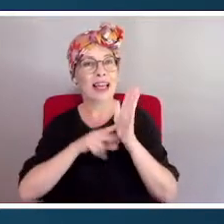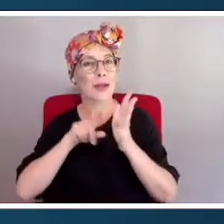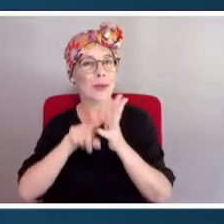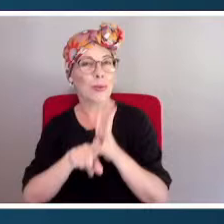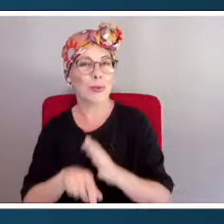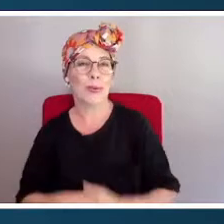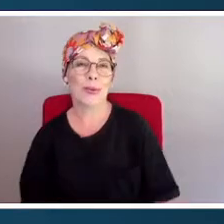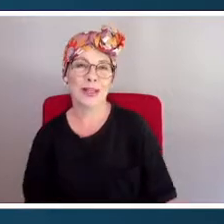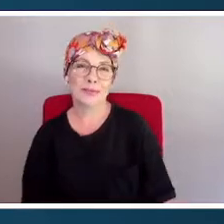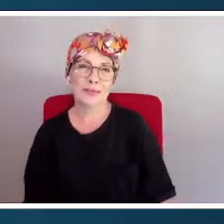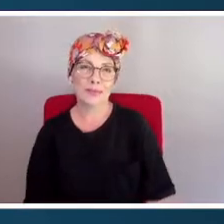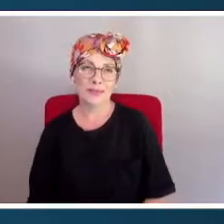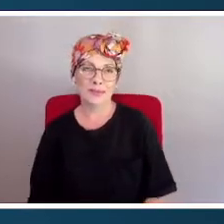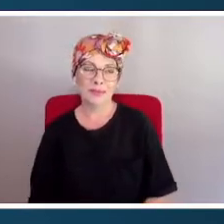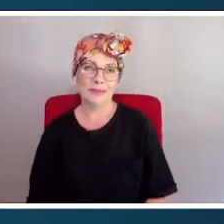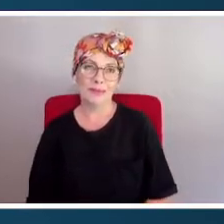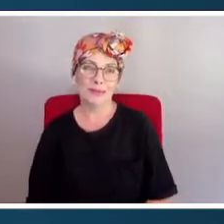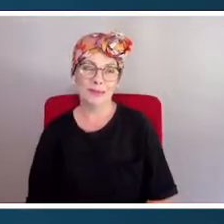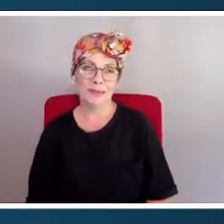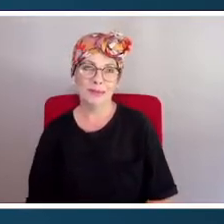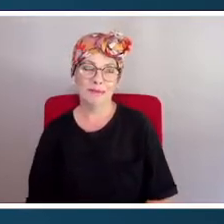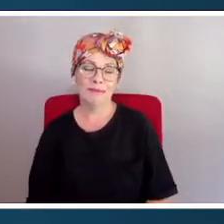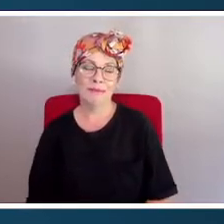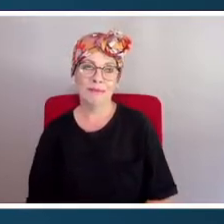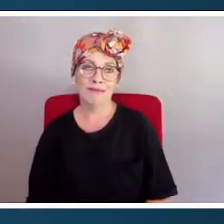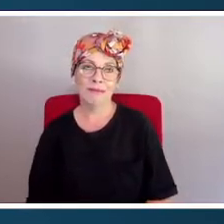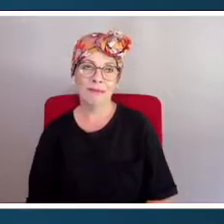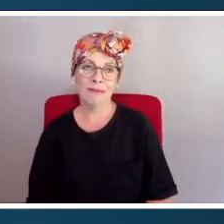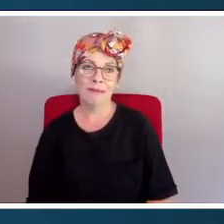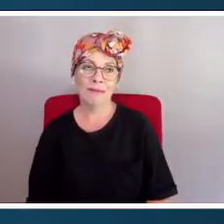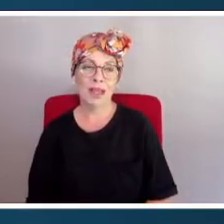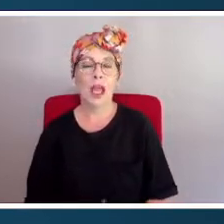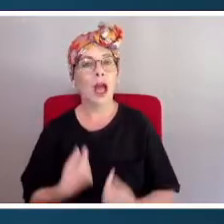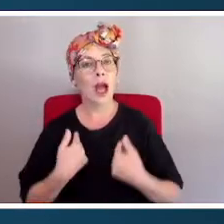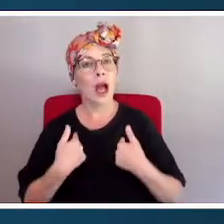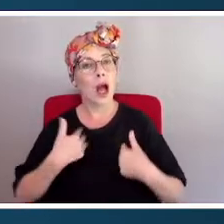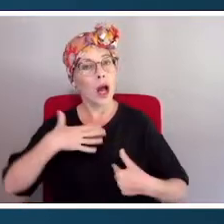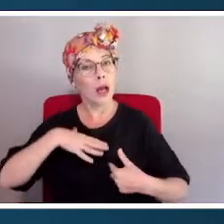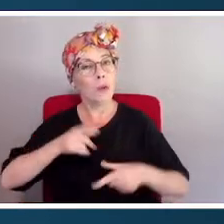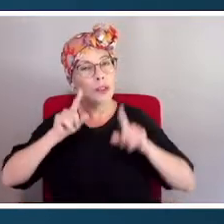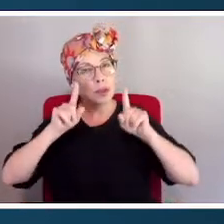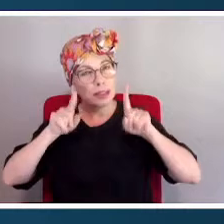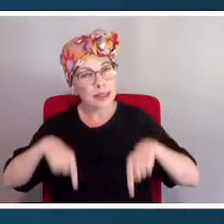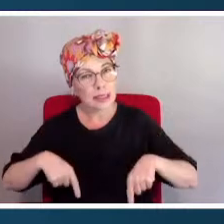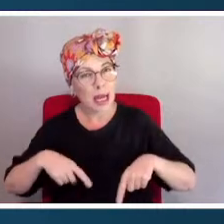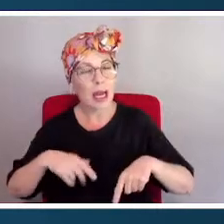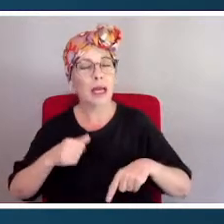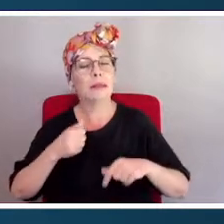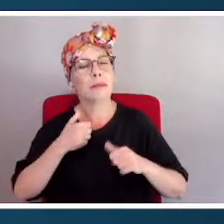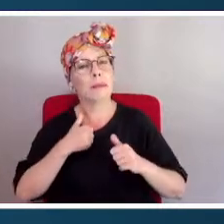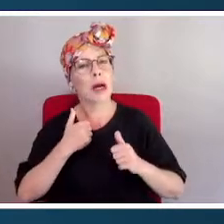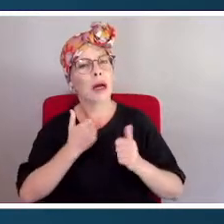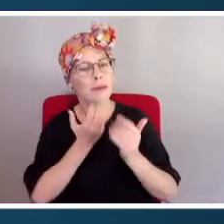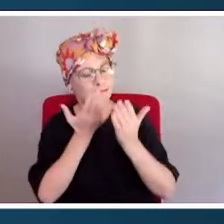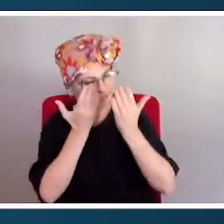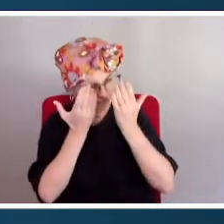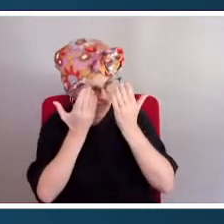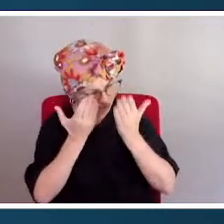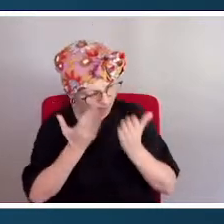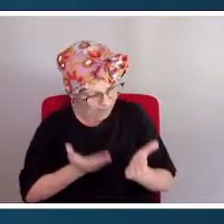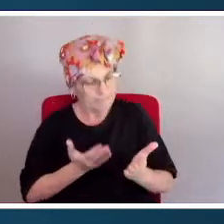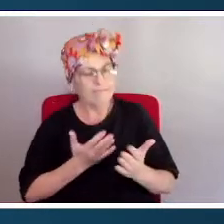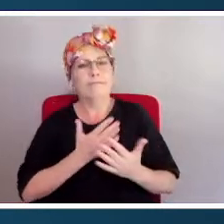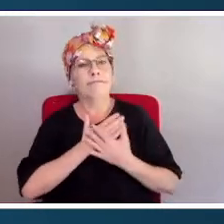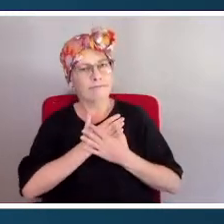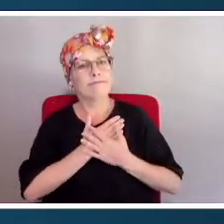please also allow me to start by paying my deepest respect to the